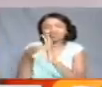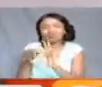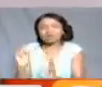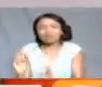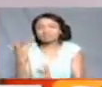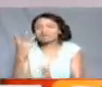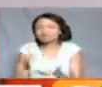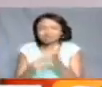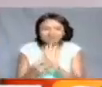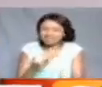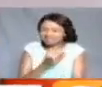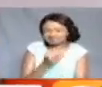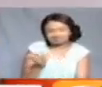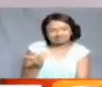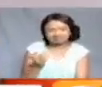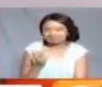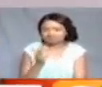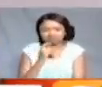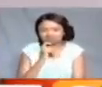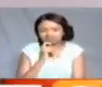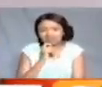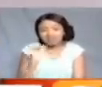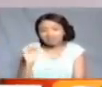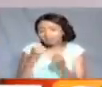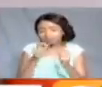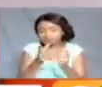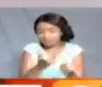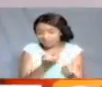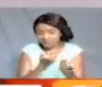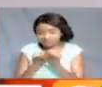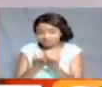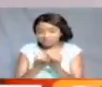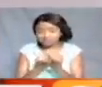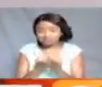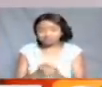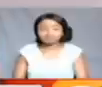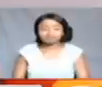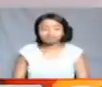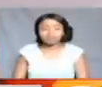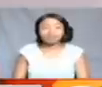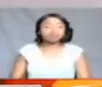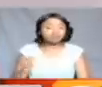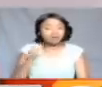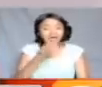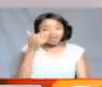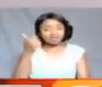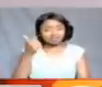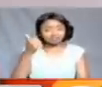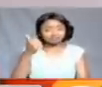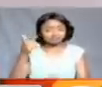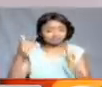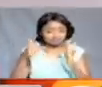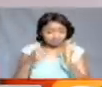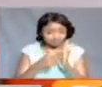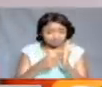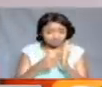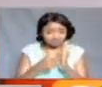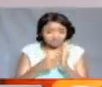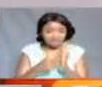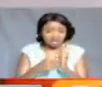you're not gonna attract that audience if you're not on TV. And here's the other thing, very important point, is that there is no media which has ever replaced